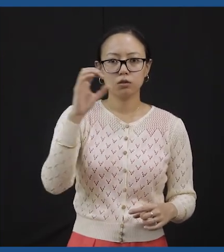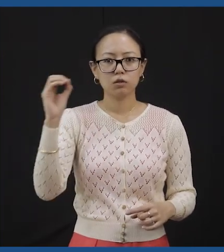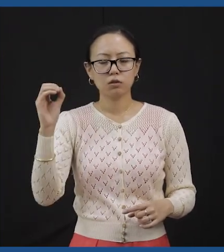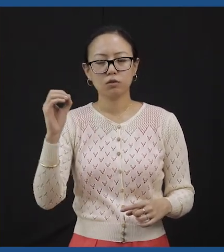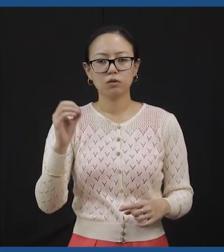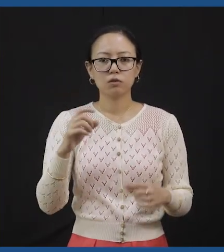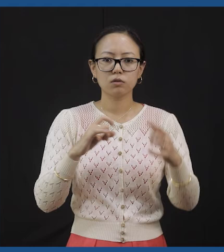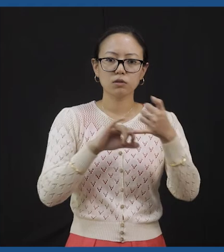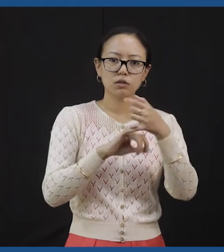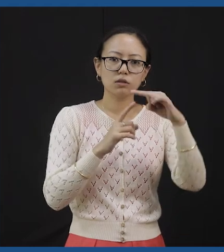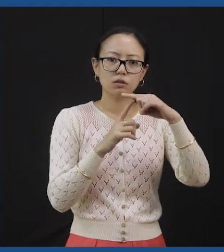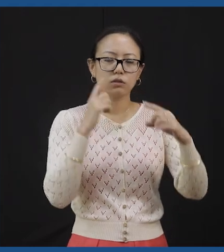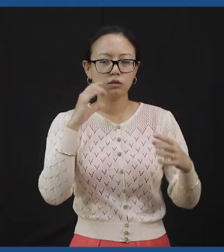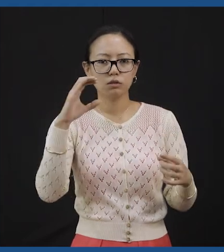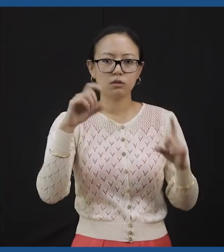100, he gave